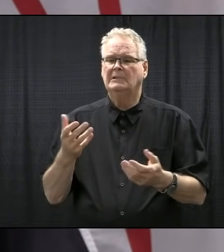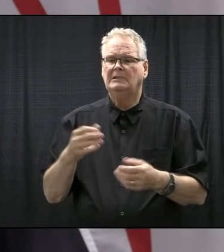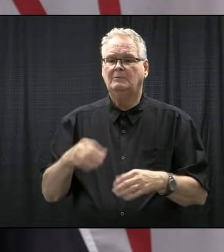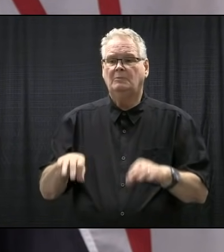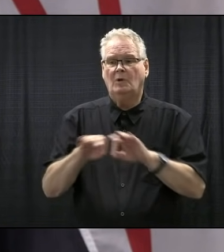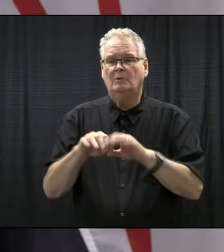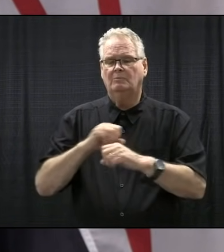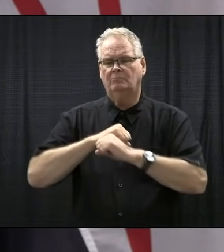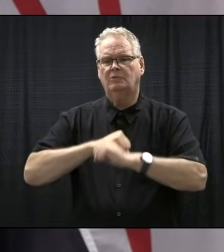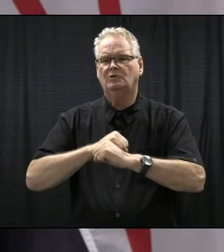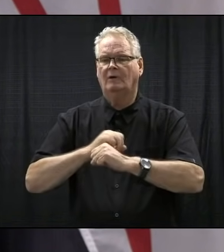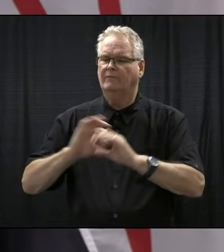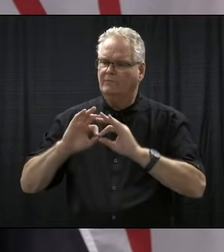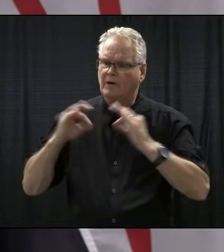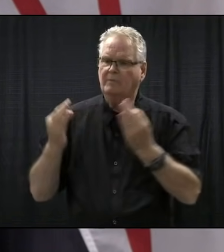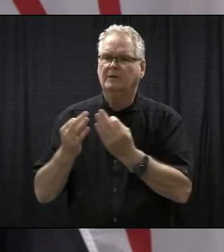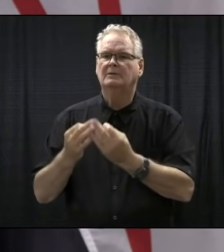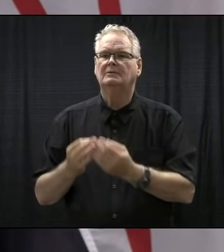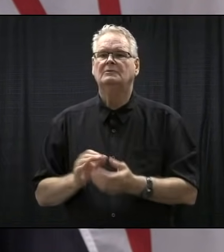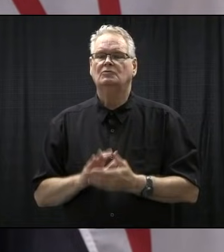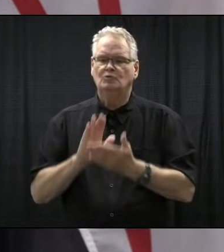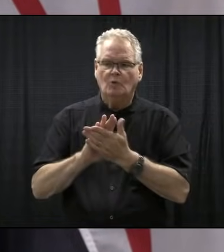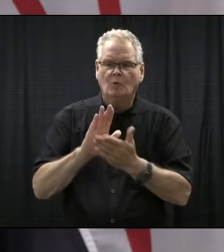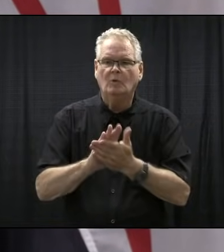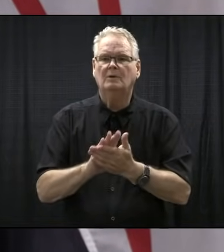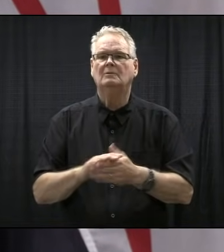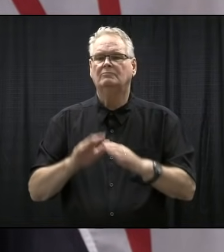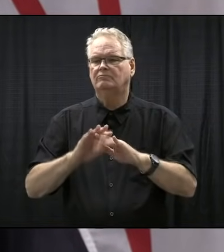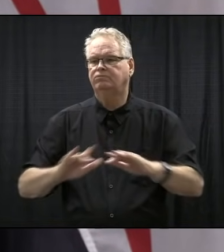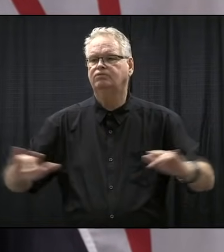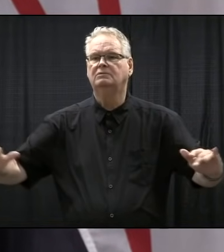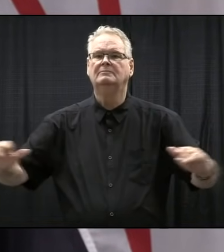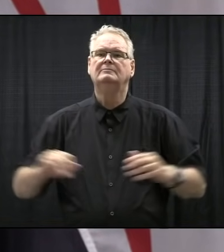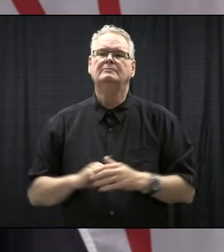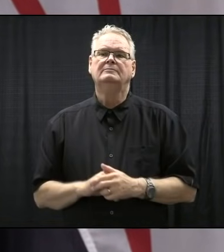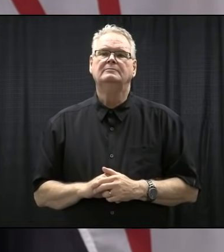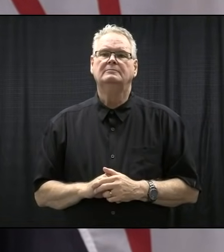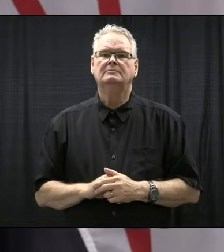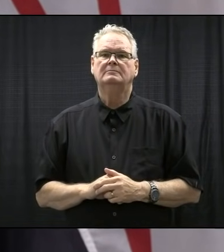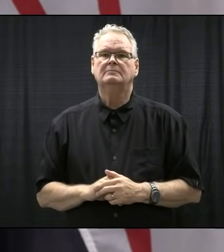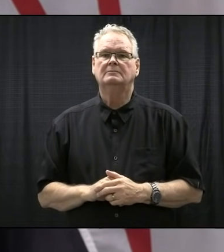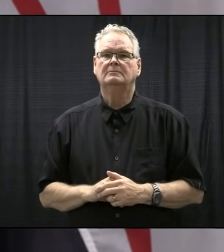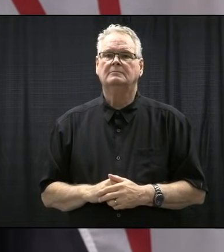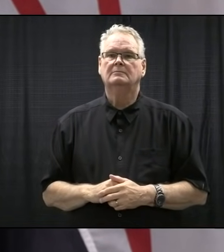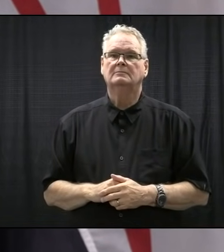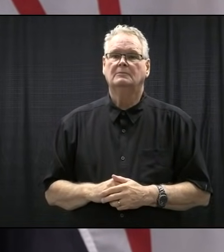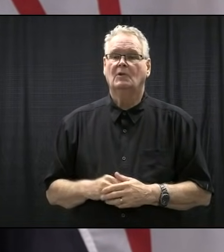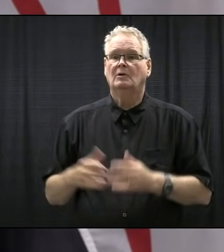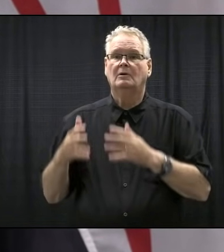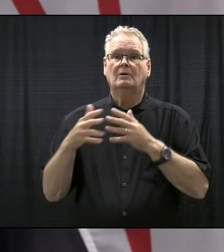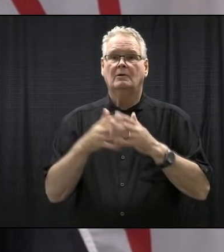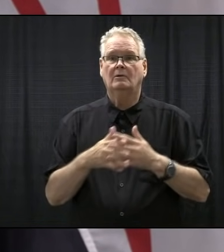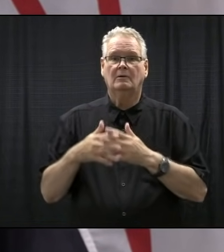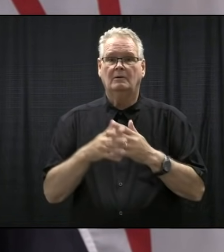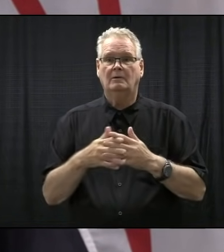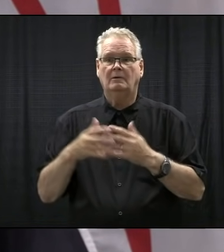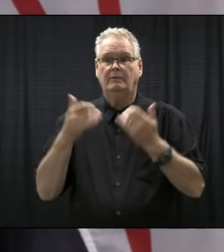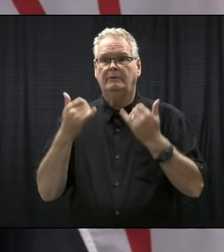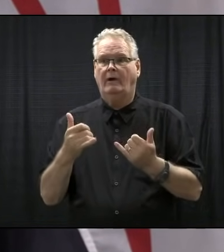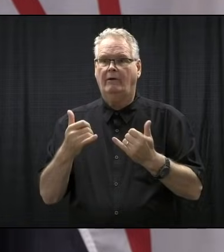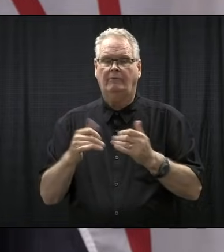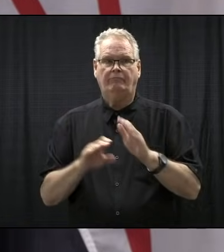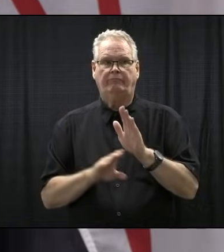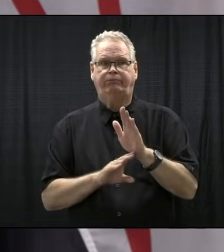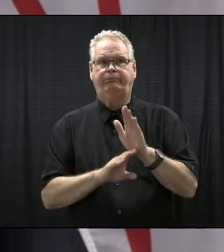currently seeing a robust fourth wave, which is impacting children more so than the last 3 waves. And we are following